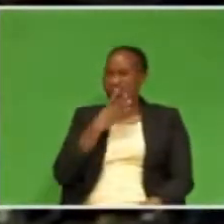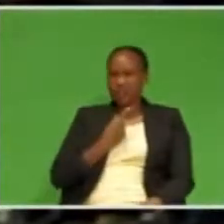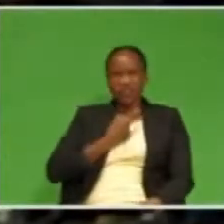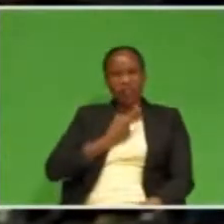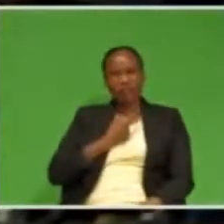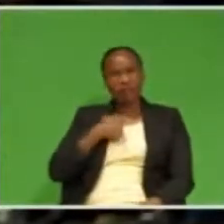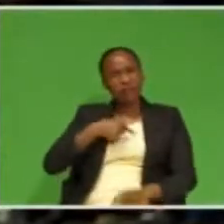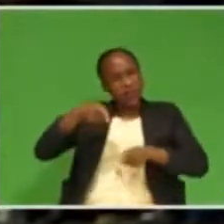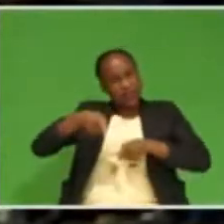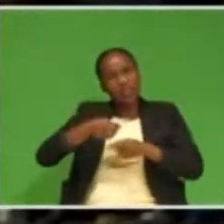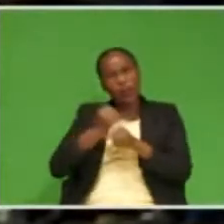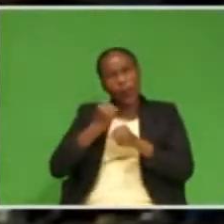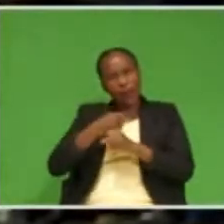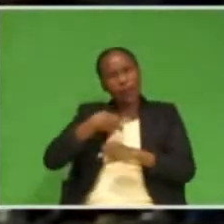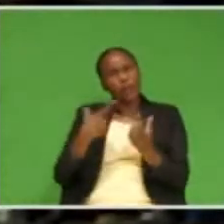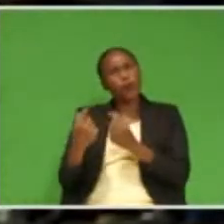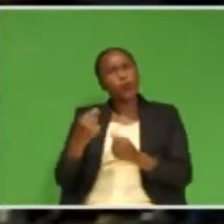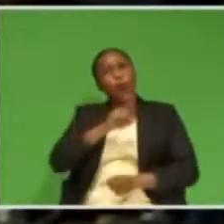job?